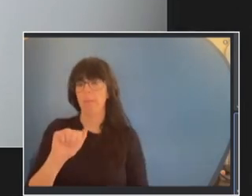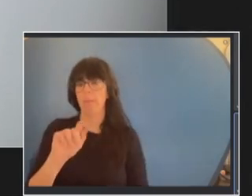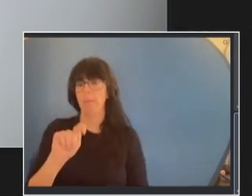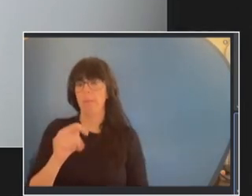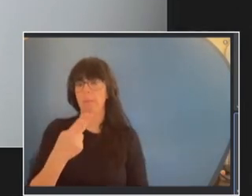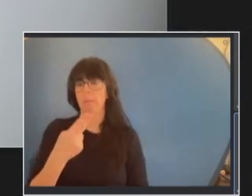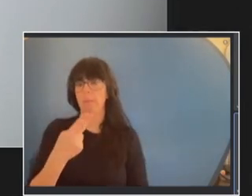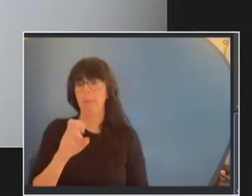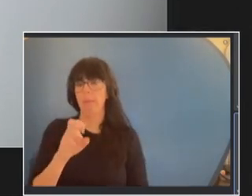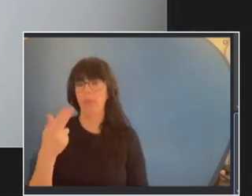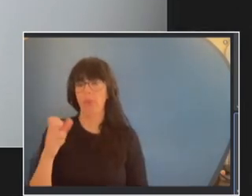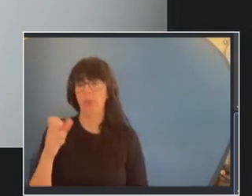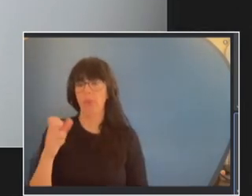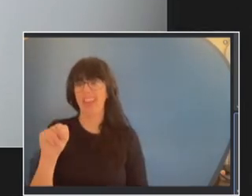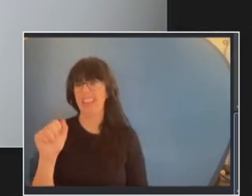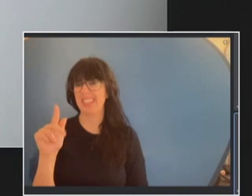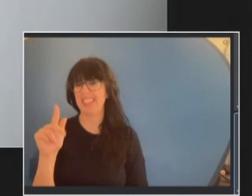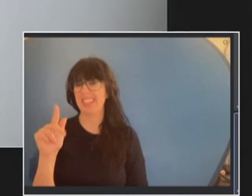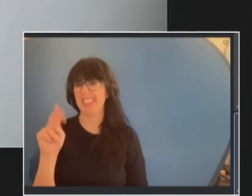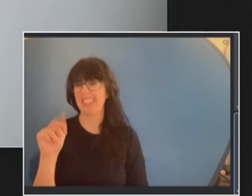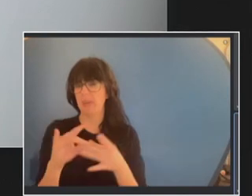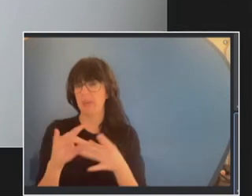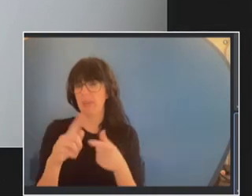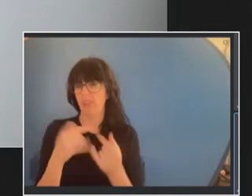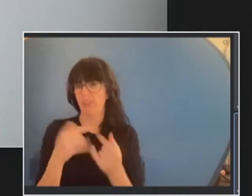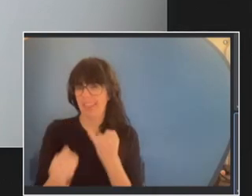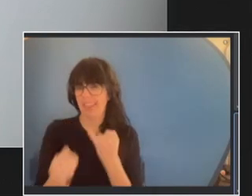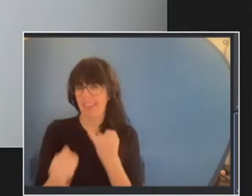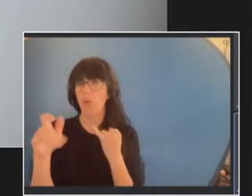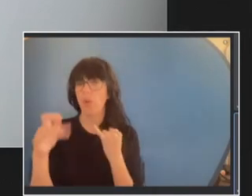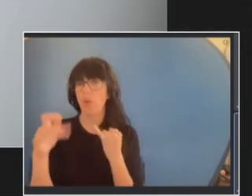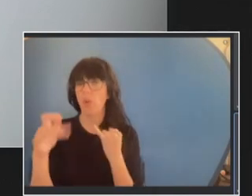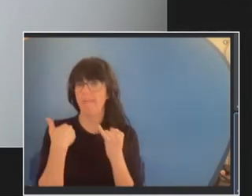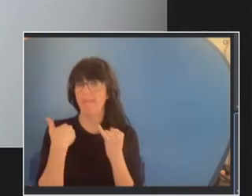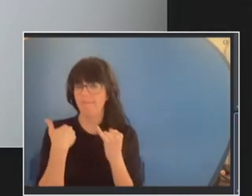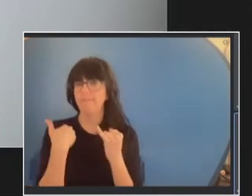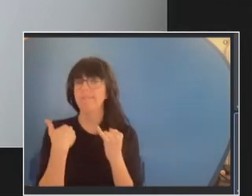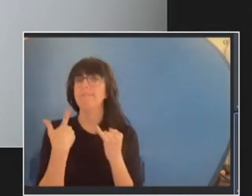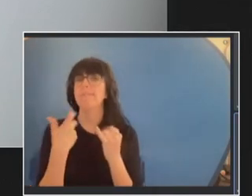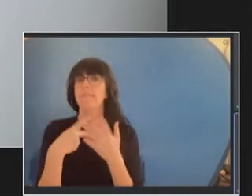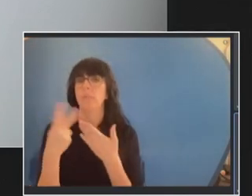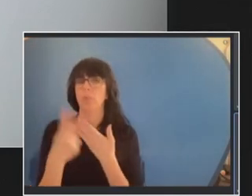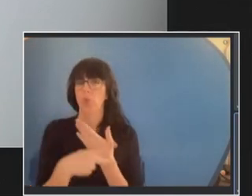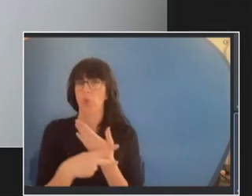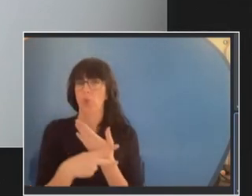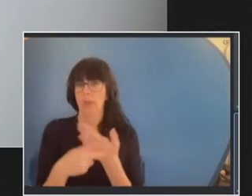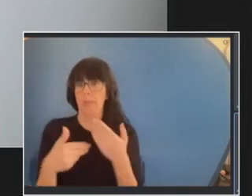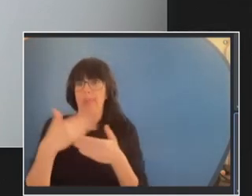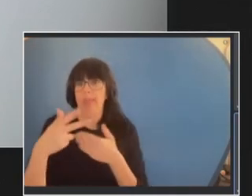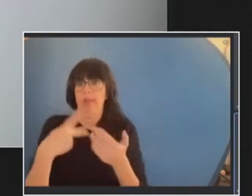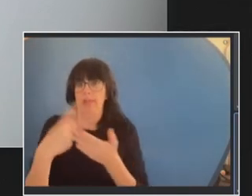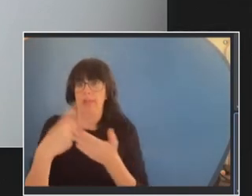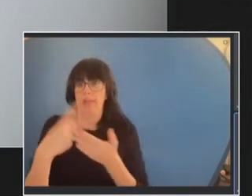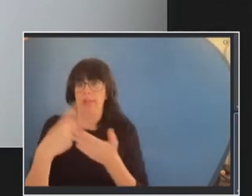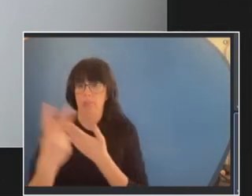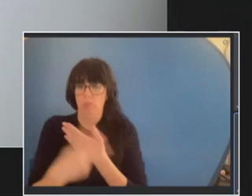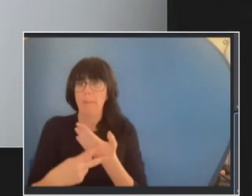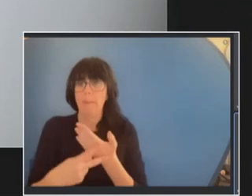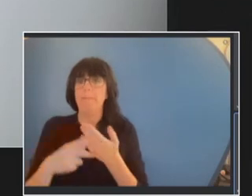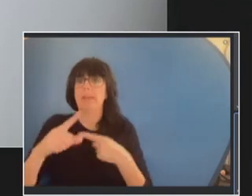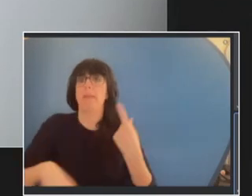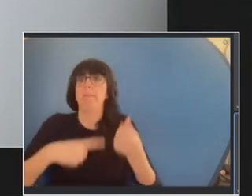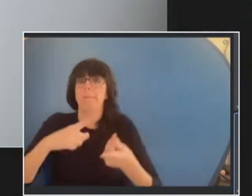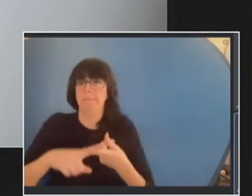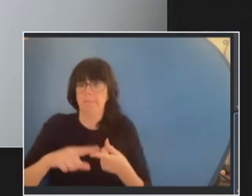mention just at the very end that we are having a program. The next program is, in fact, about Matthew. We have a Matthew